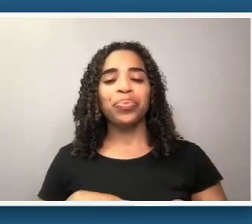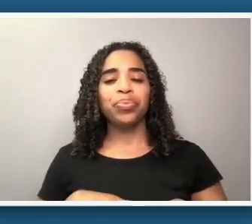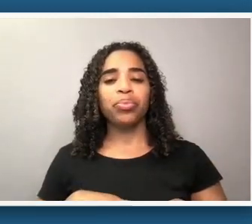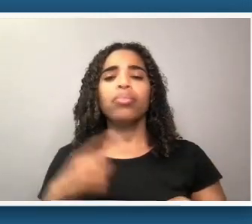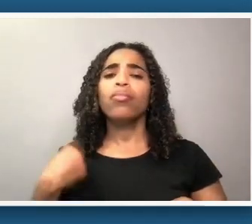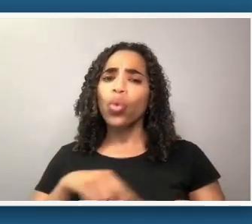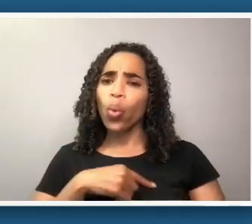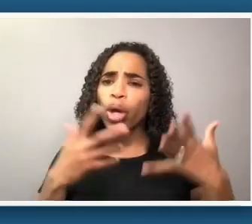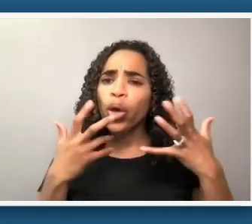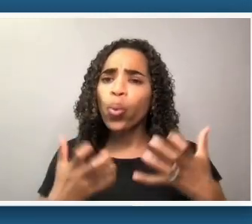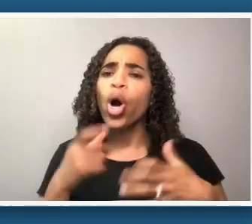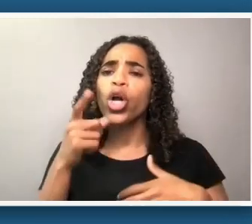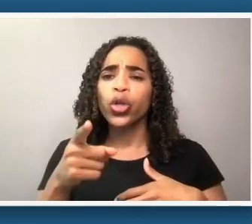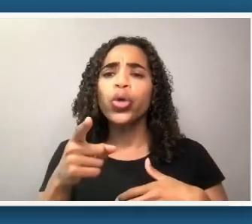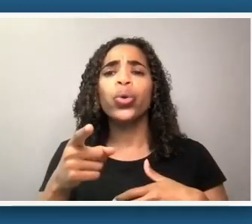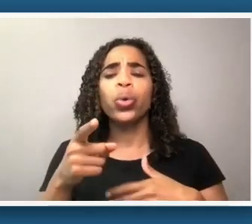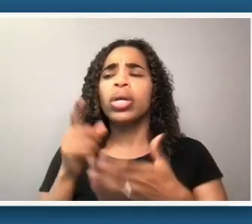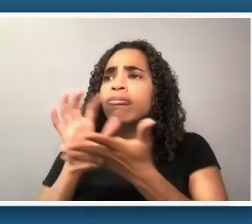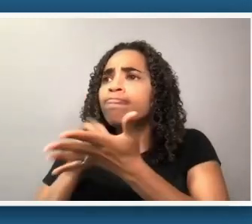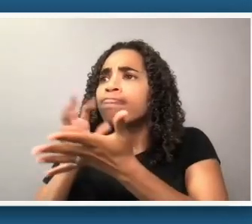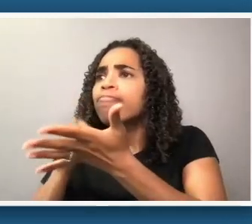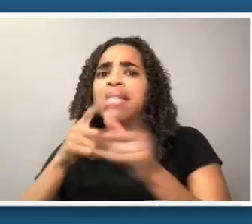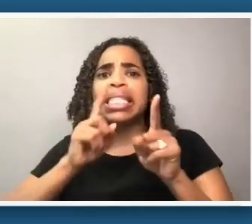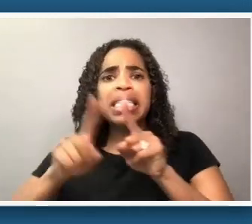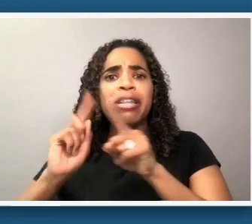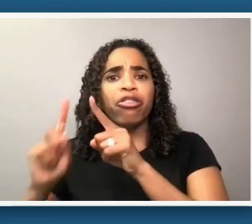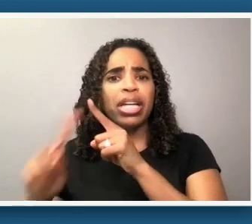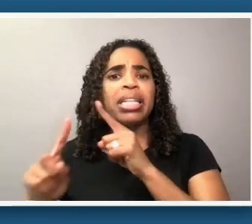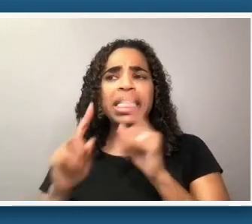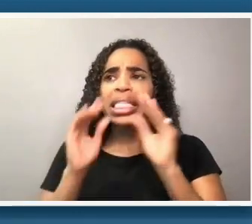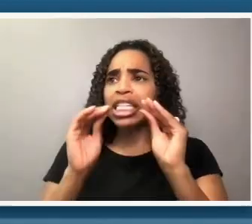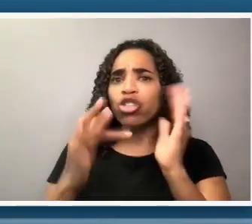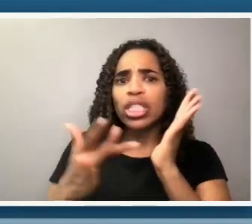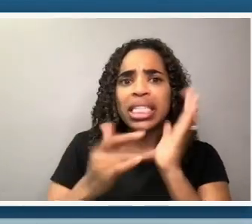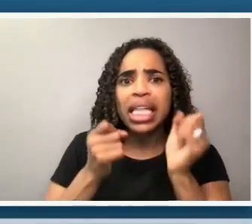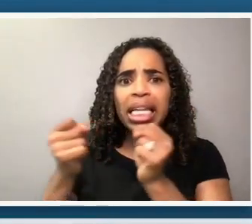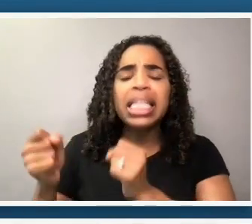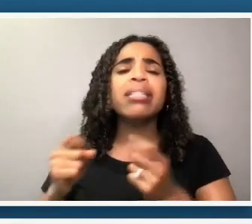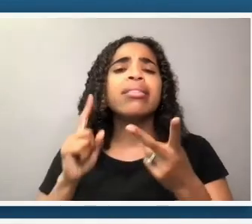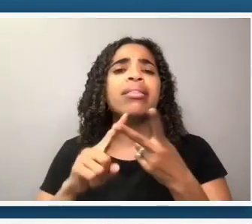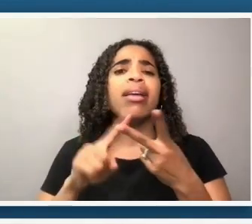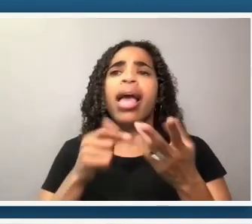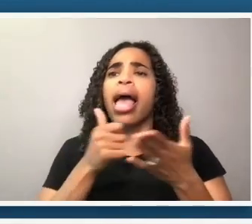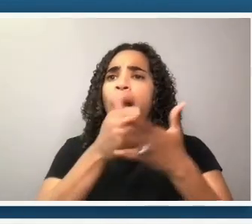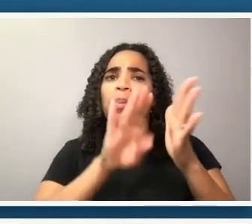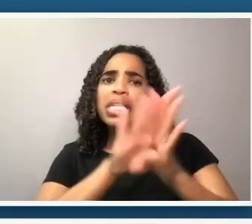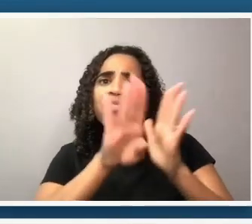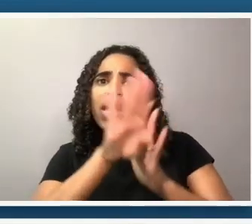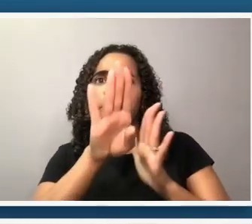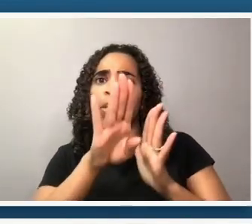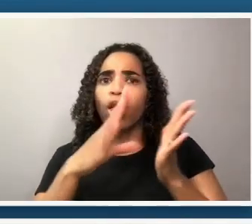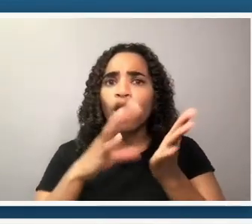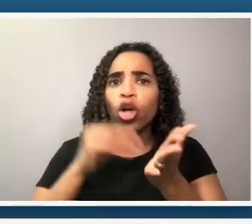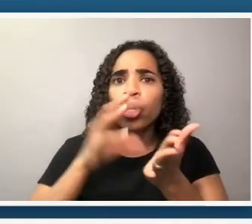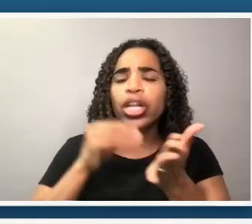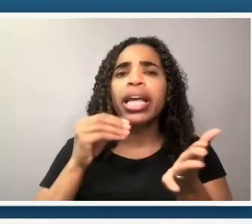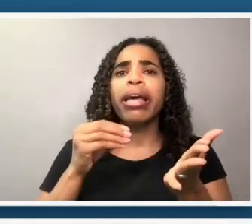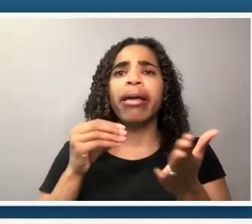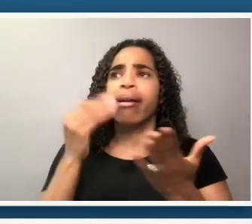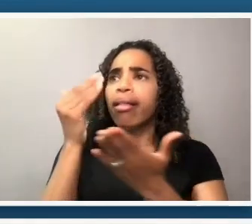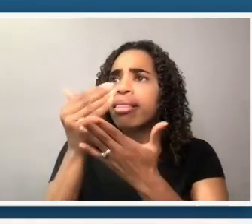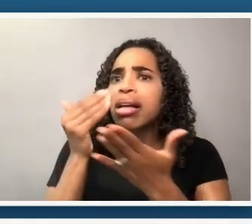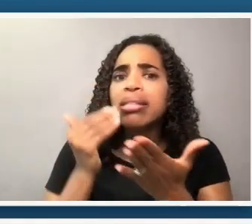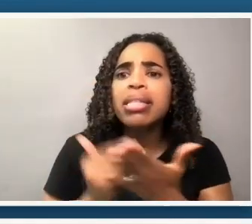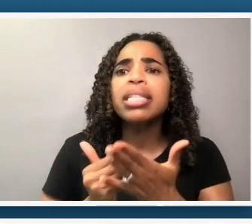you to leave with transferable teaching techniques, models for developing learning experiences, and lessons learned from